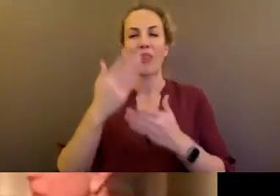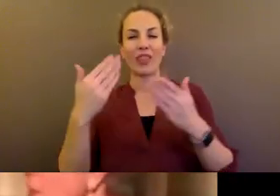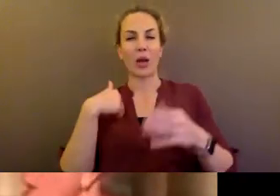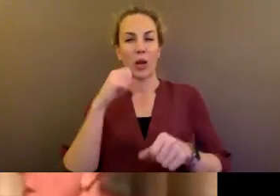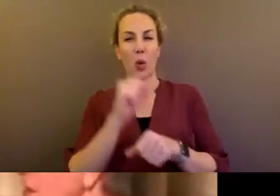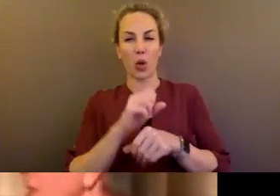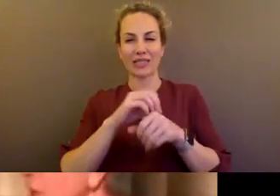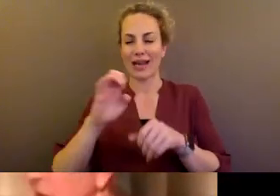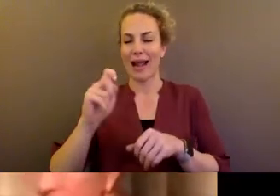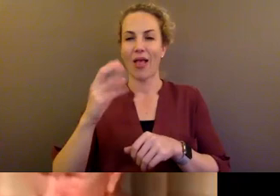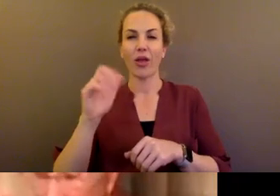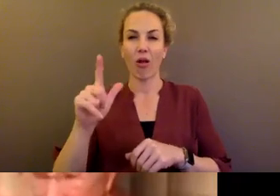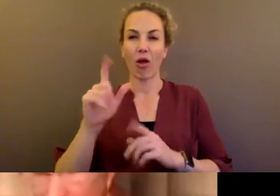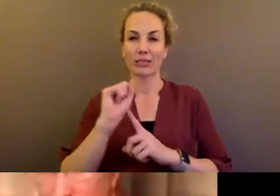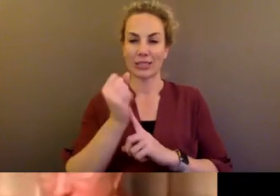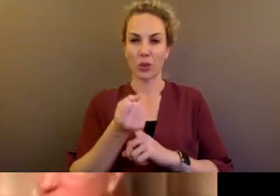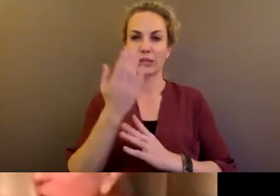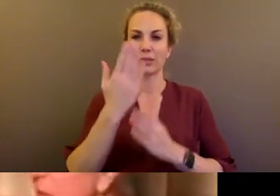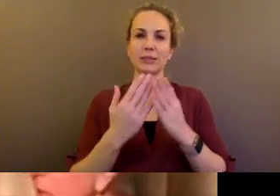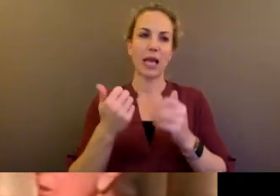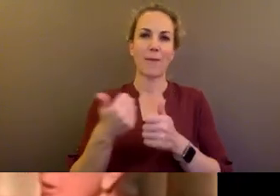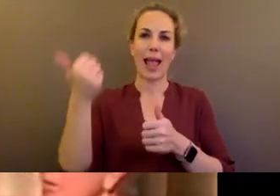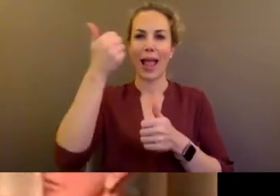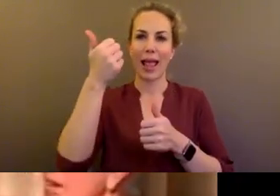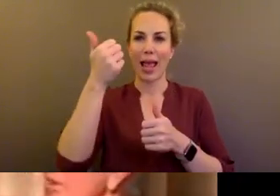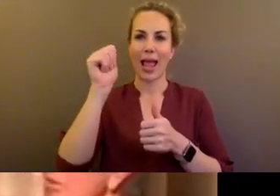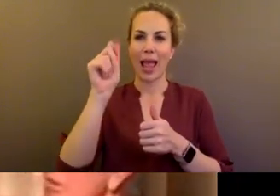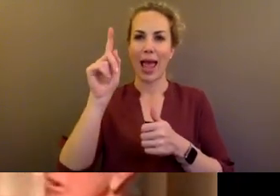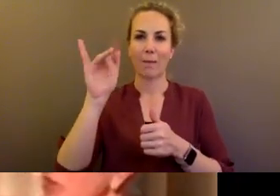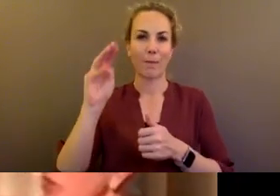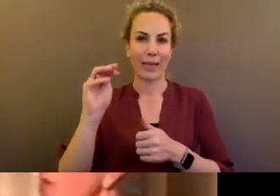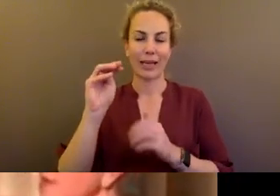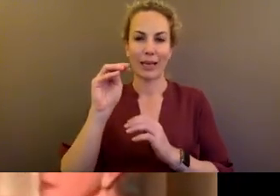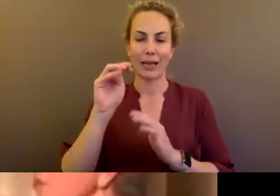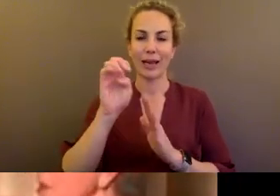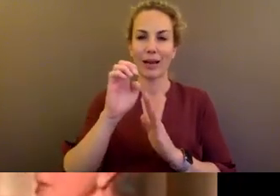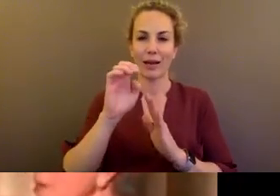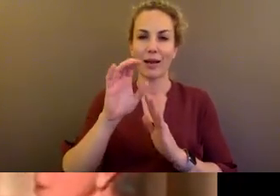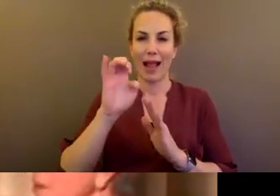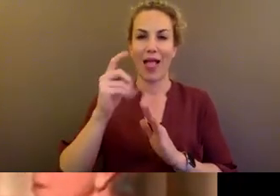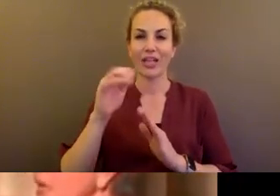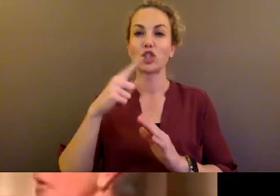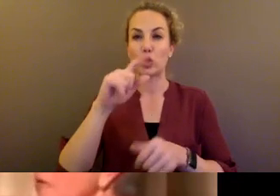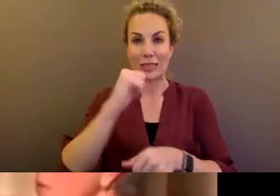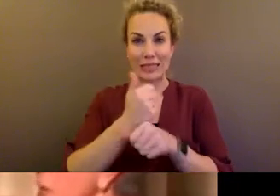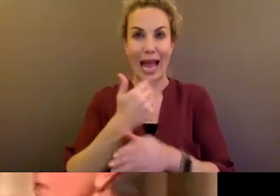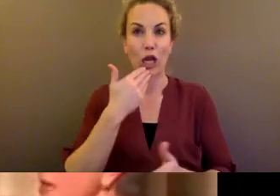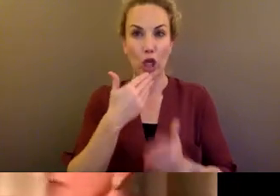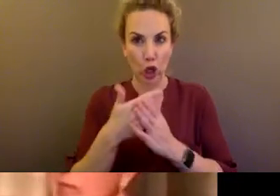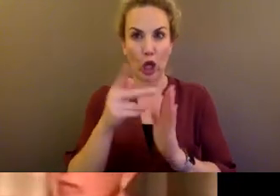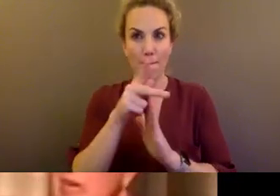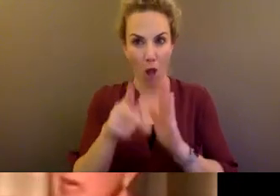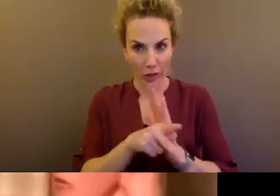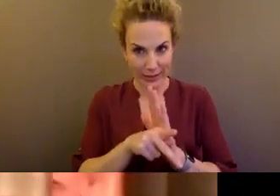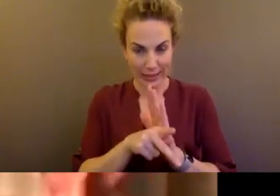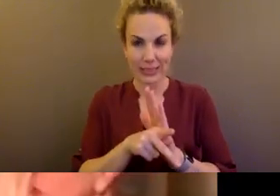situations in a lot of different things, it's some of the administrator ethics, is that good policies really help. Right. And if we bring